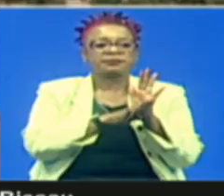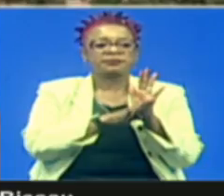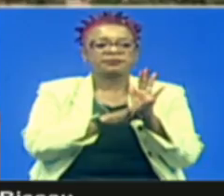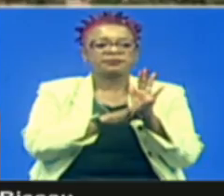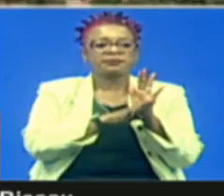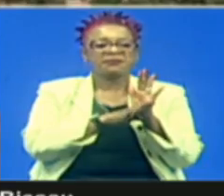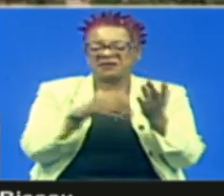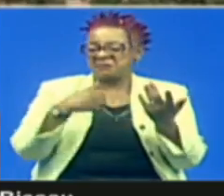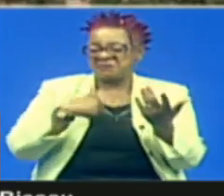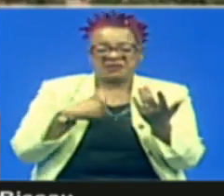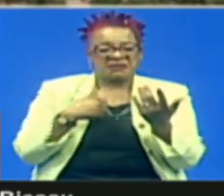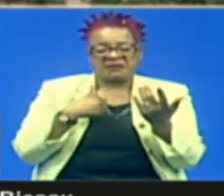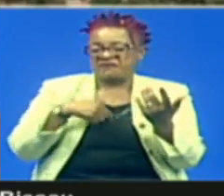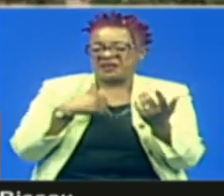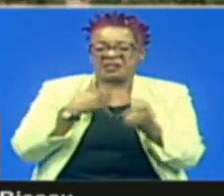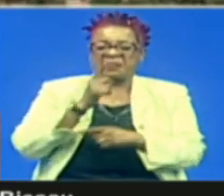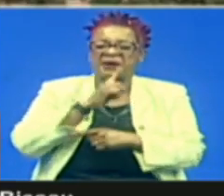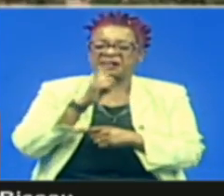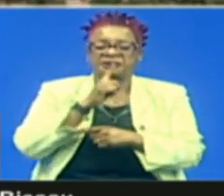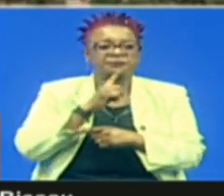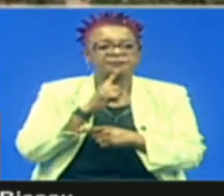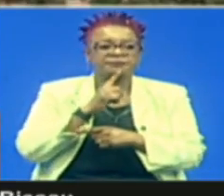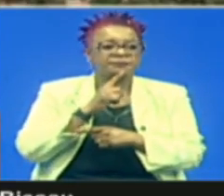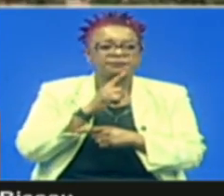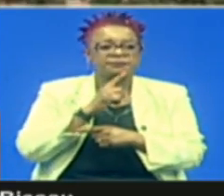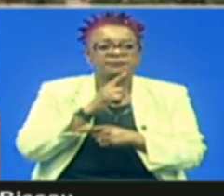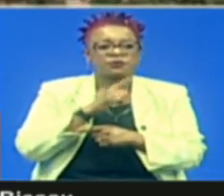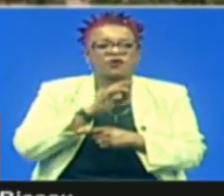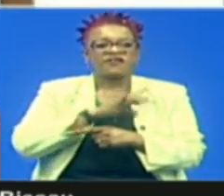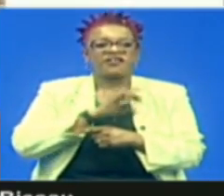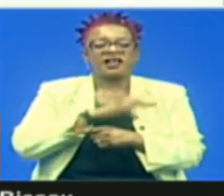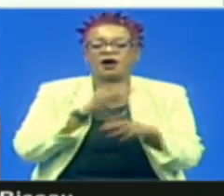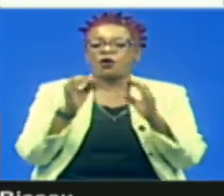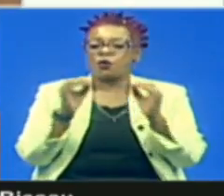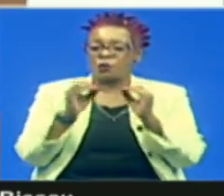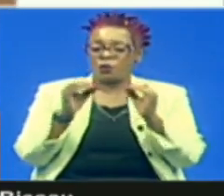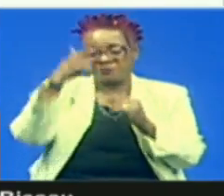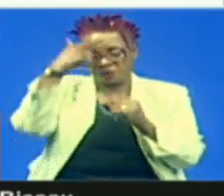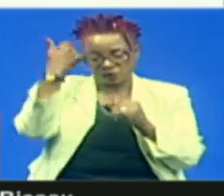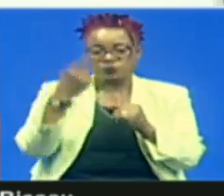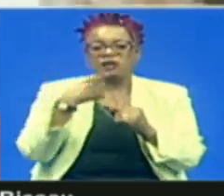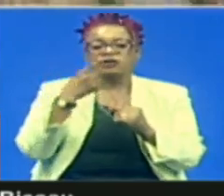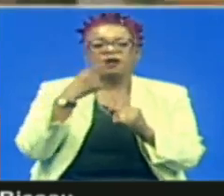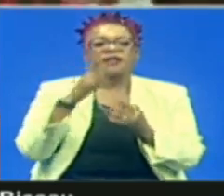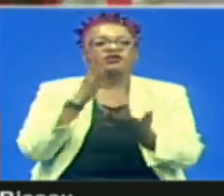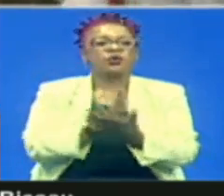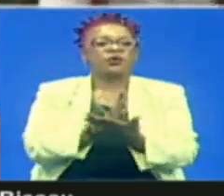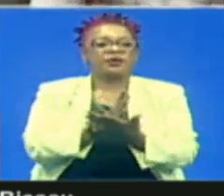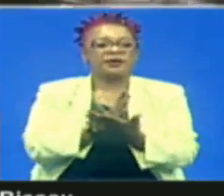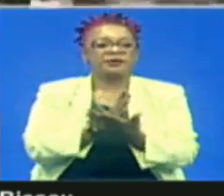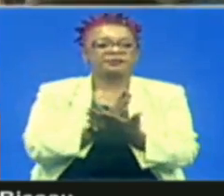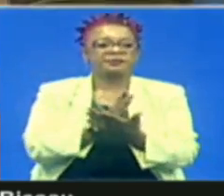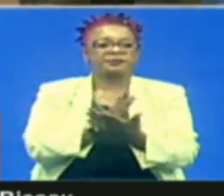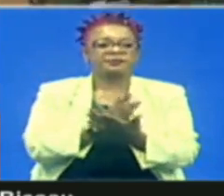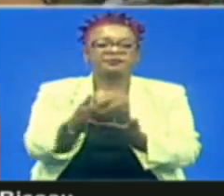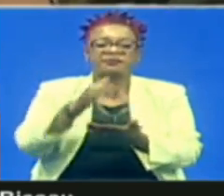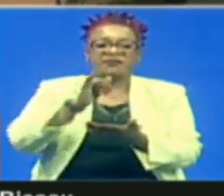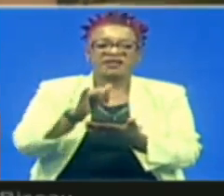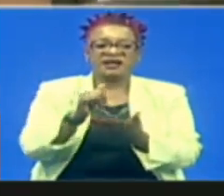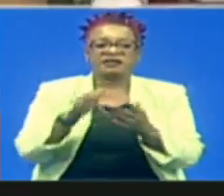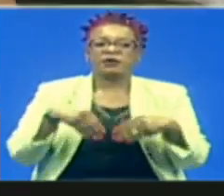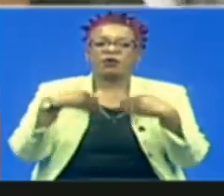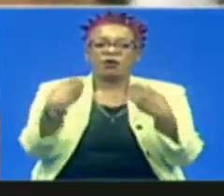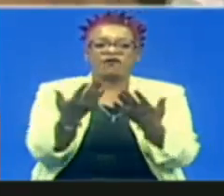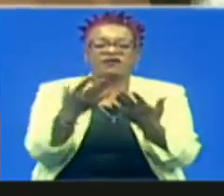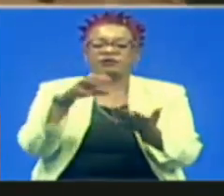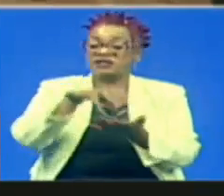threat, and we are not fearing because we are talking the truth. And an explosive revelation that offers a glimpse into the state